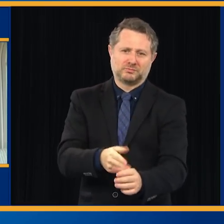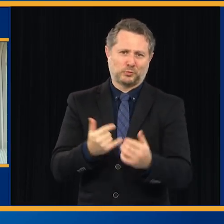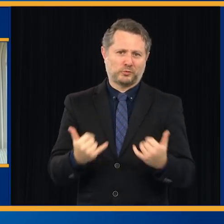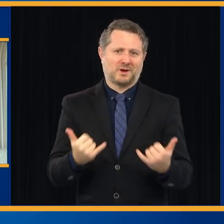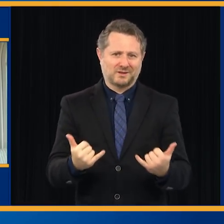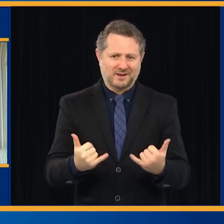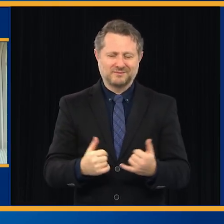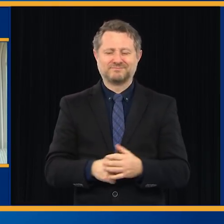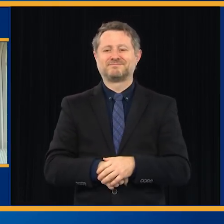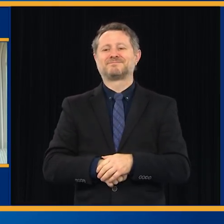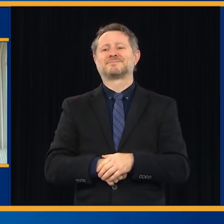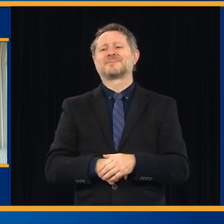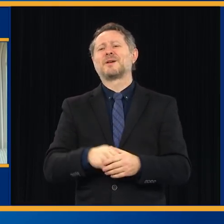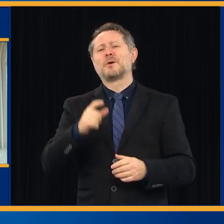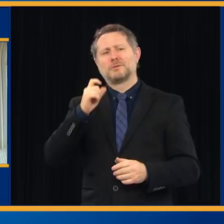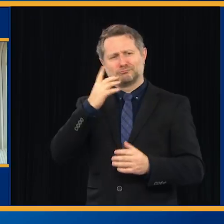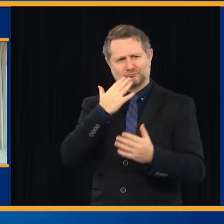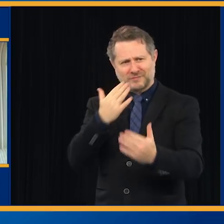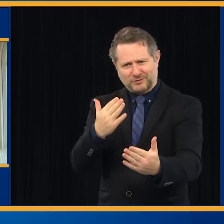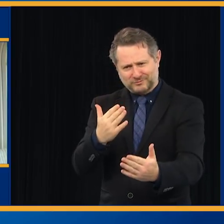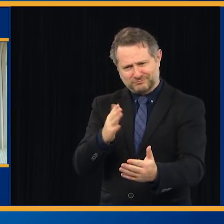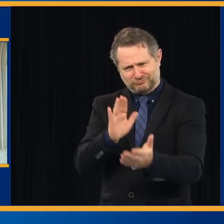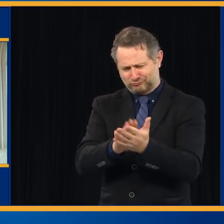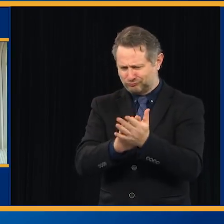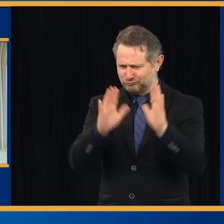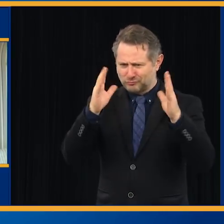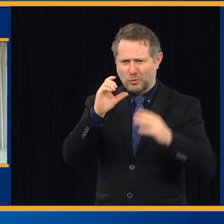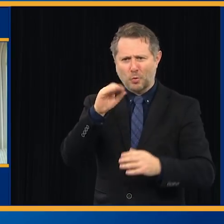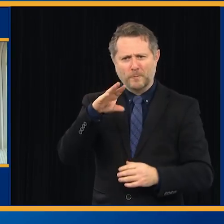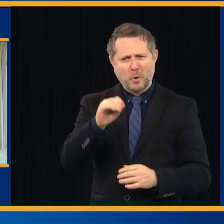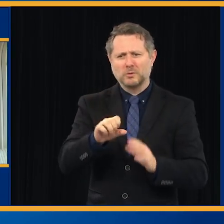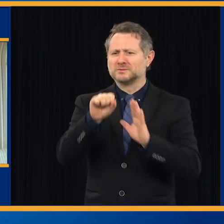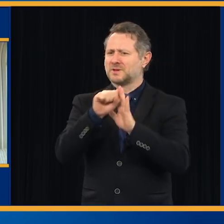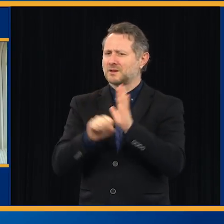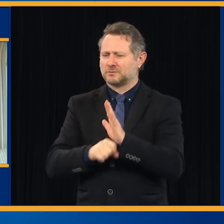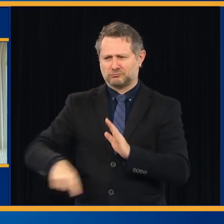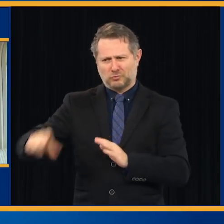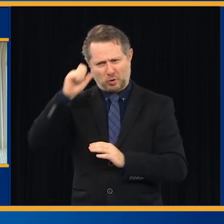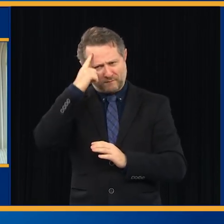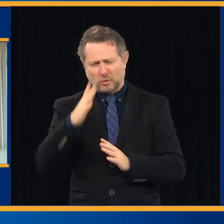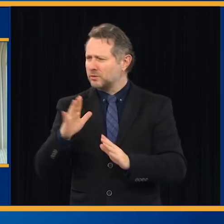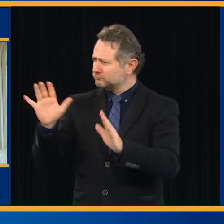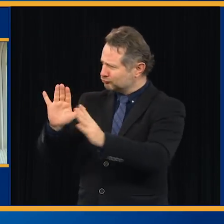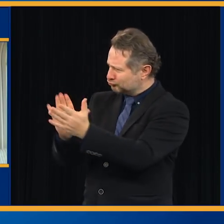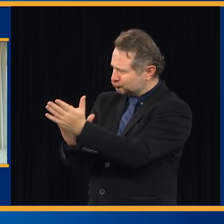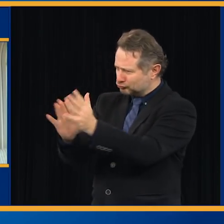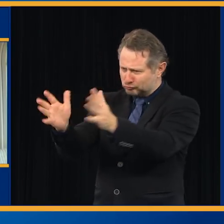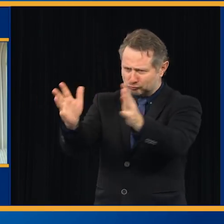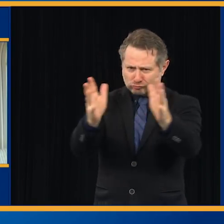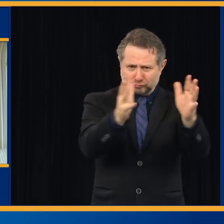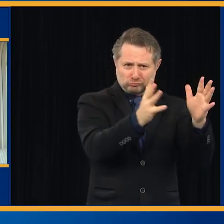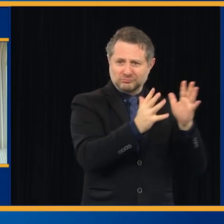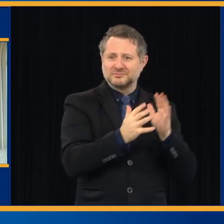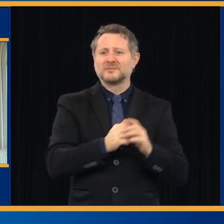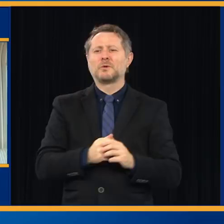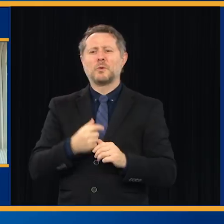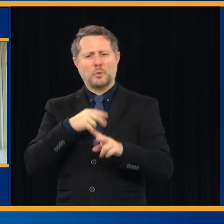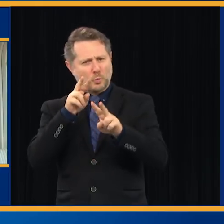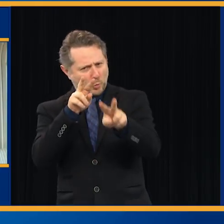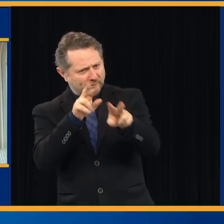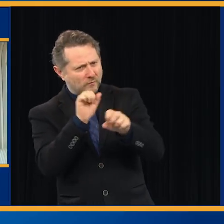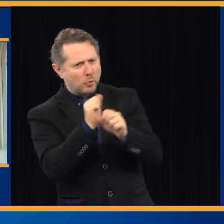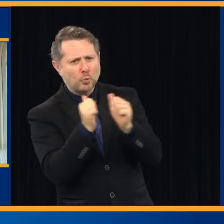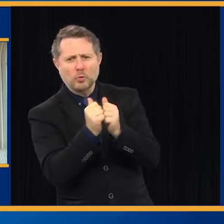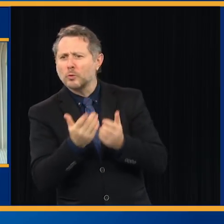extraordinary partnership to you, Governor Cuomo, and to each of my fellow governors in this group, and really looking forward to working with you in the